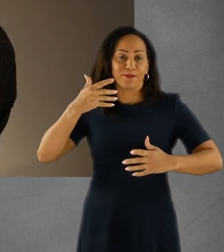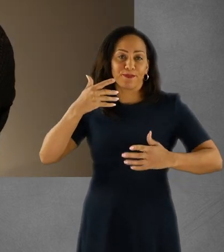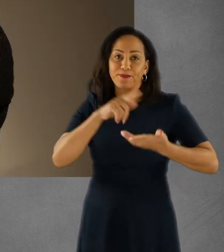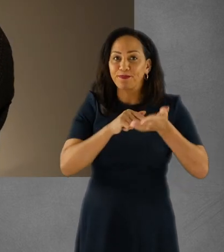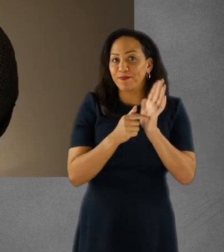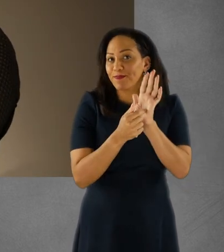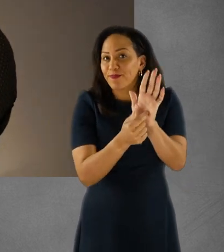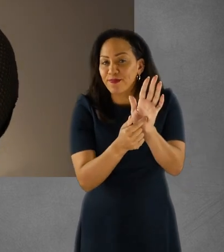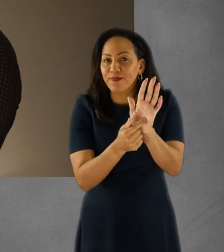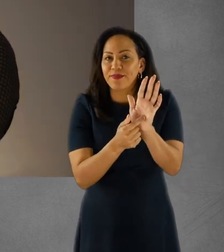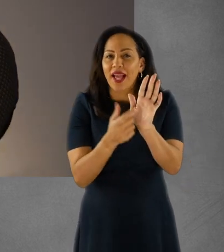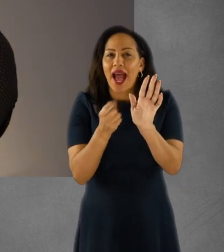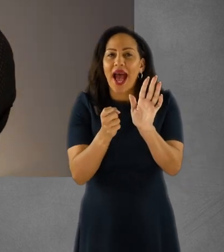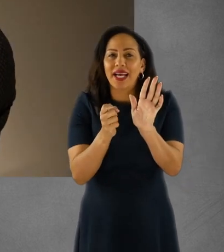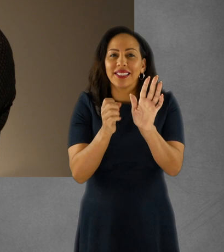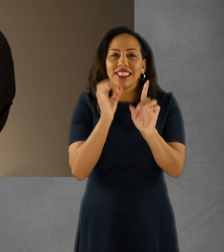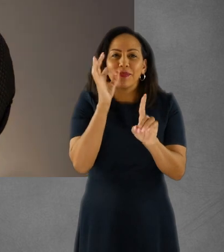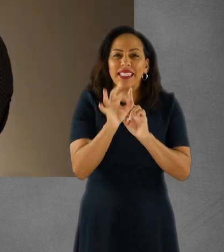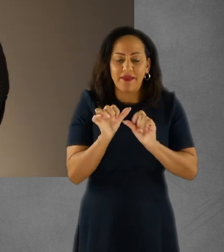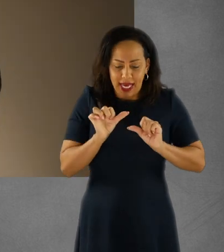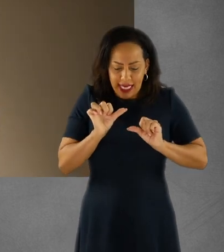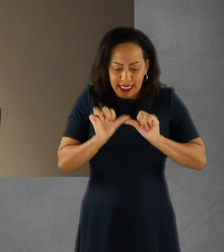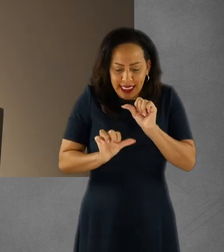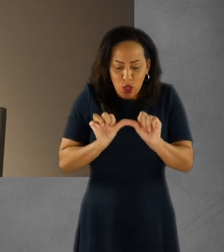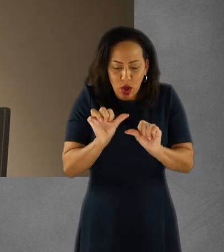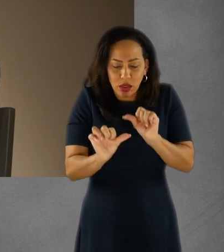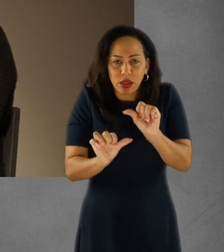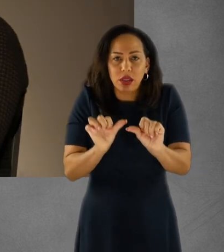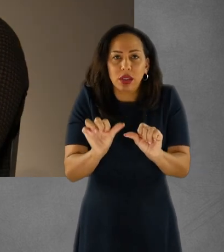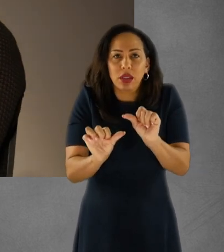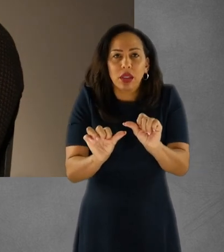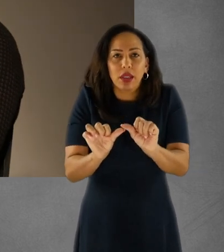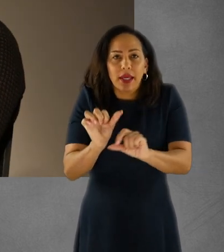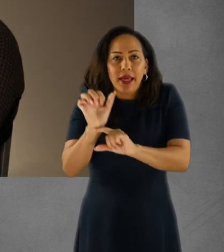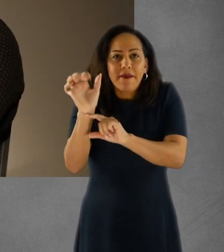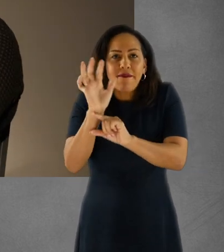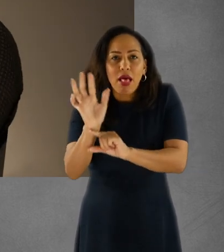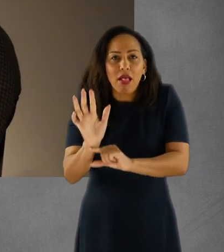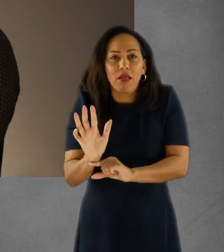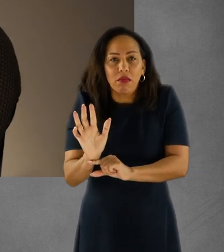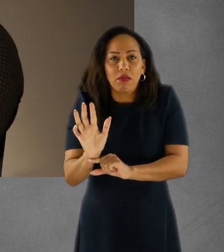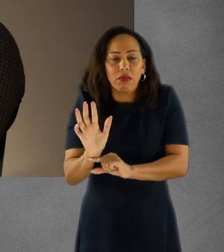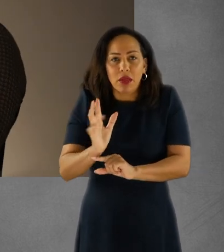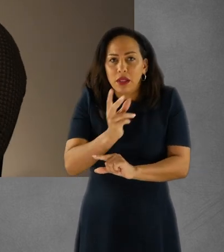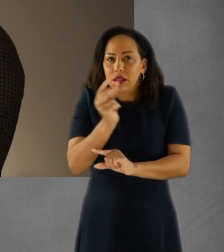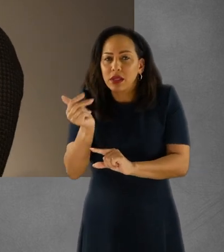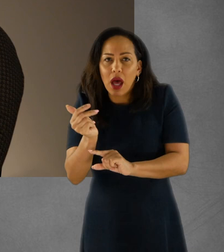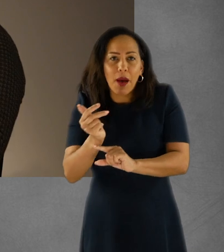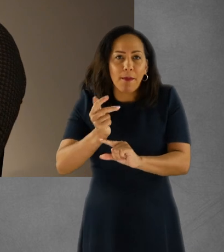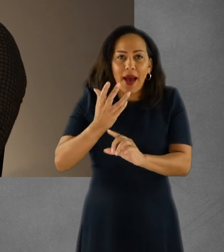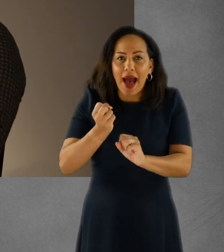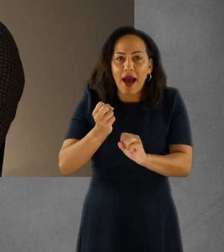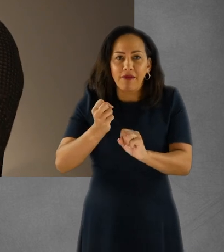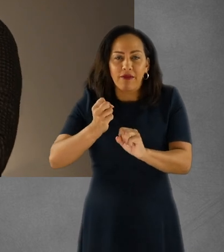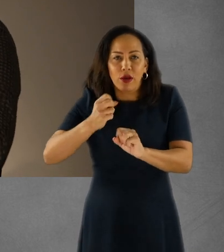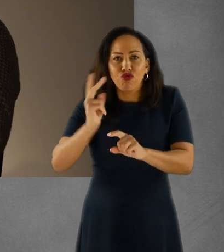of very concentrated areas and moments within the film, some of which repeat, some of which cycle